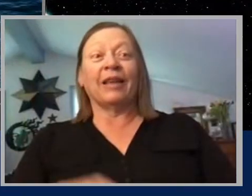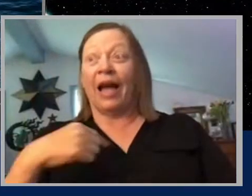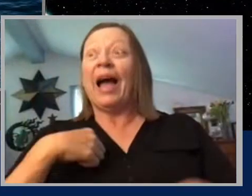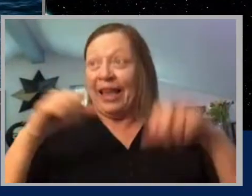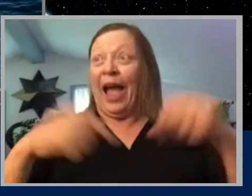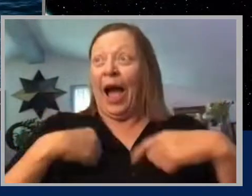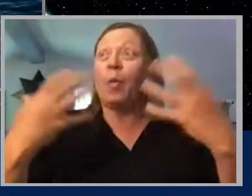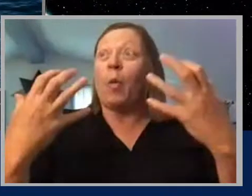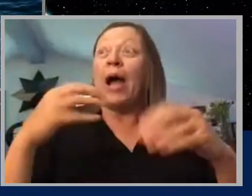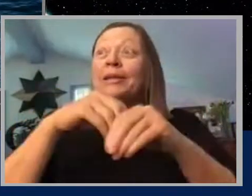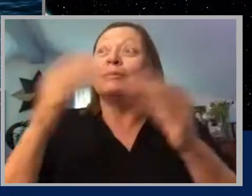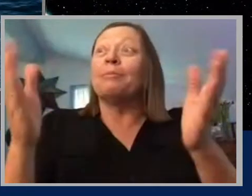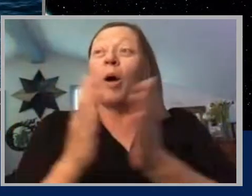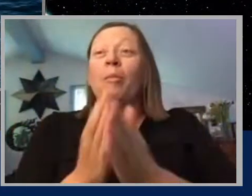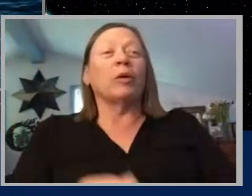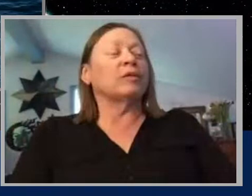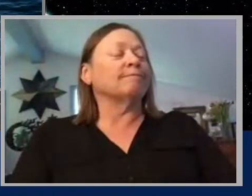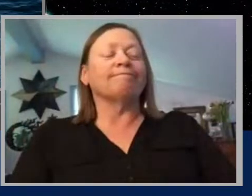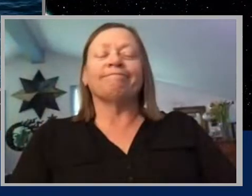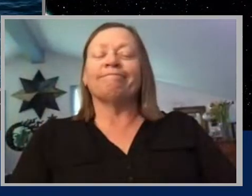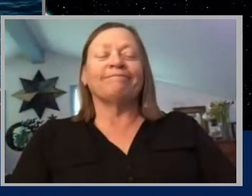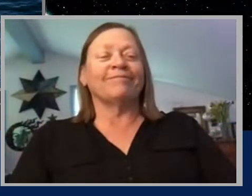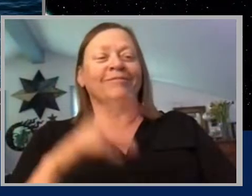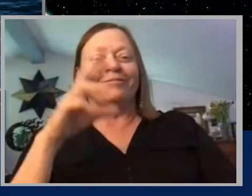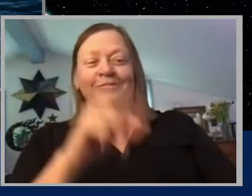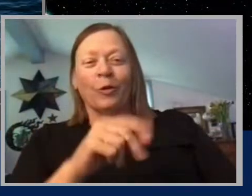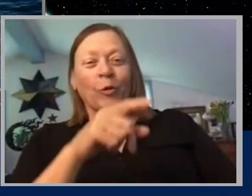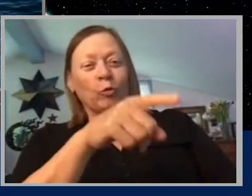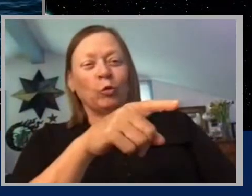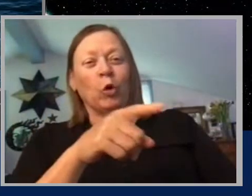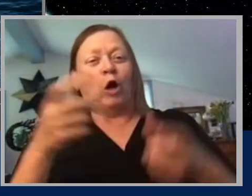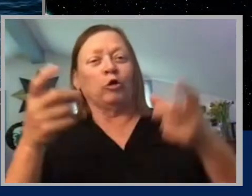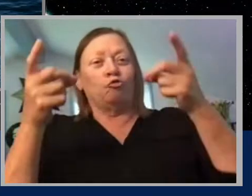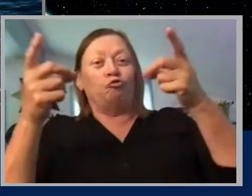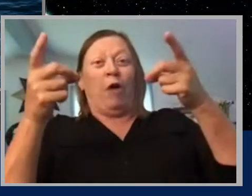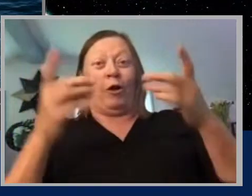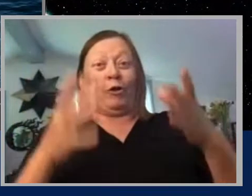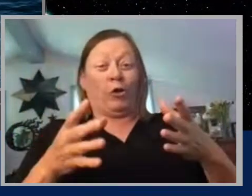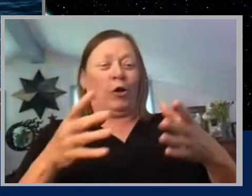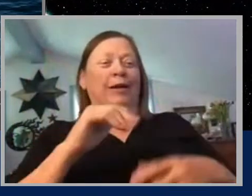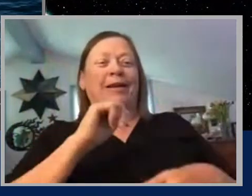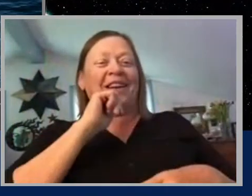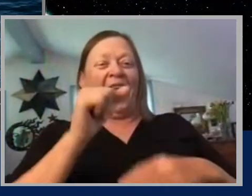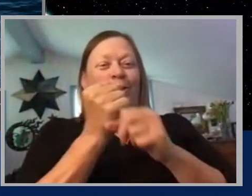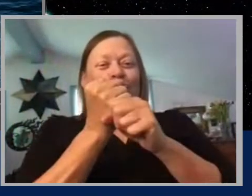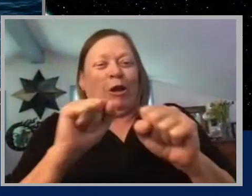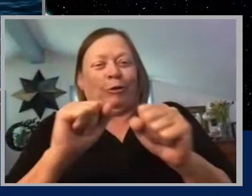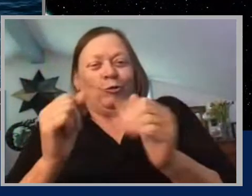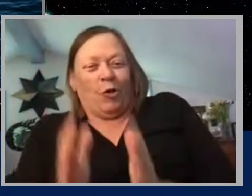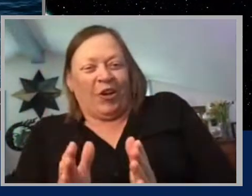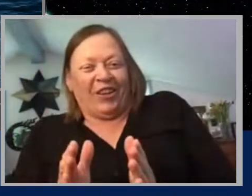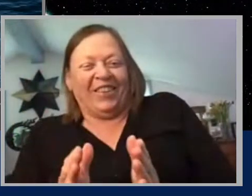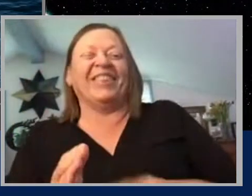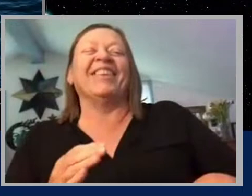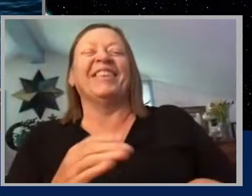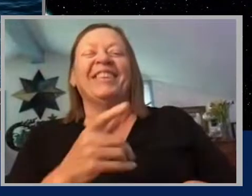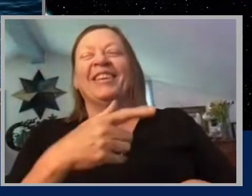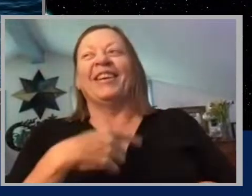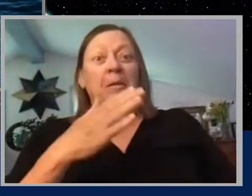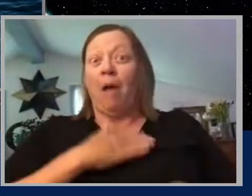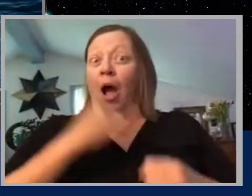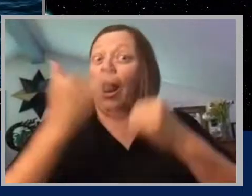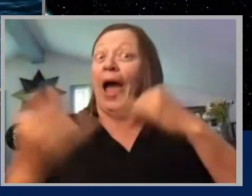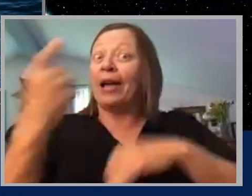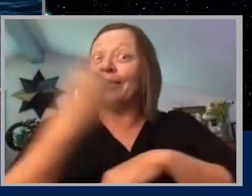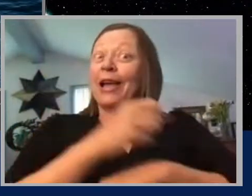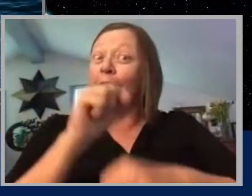the small boats? Like, no, you're the only recovery director. You cannot do this. And I'm like, okay, my last day at work, you better let me do it. It's just like